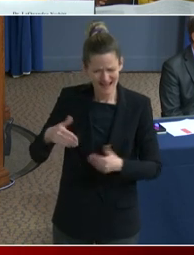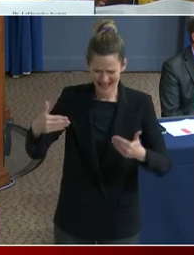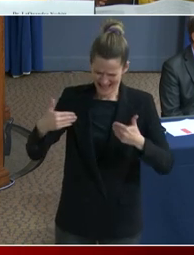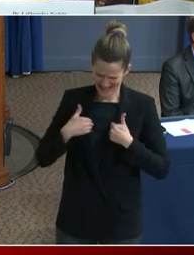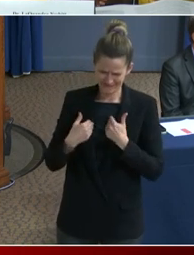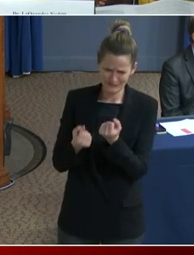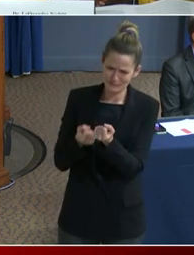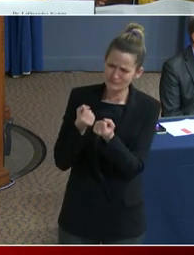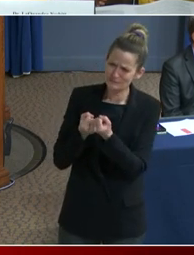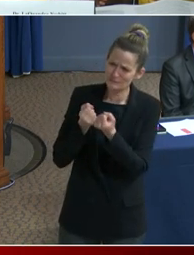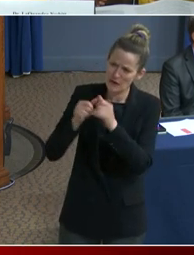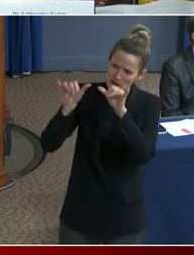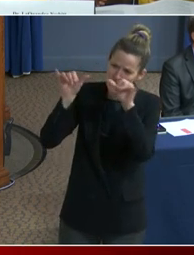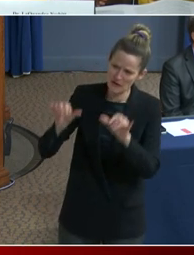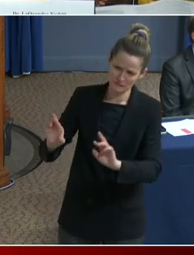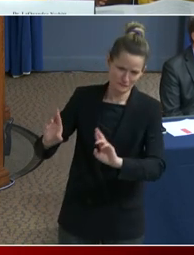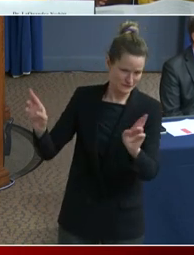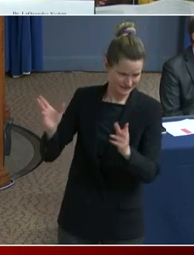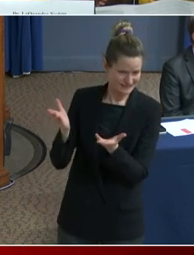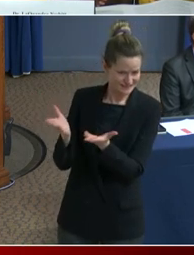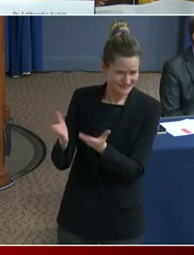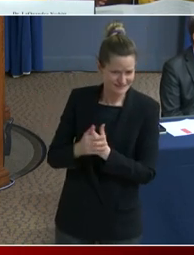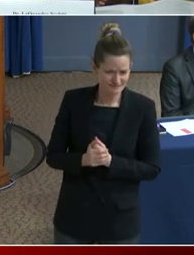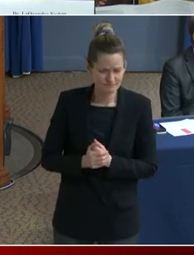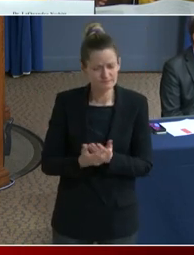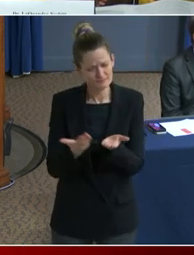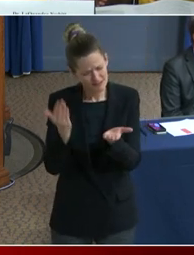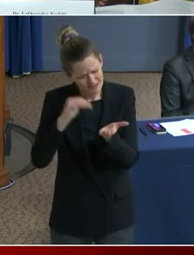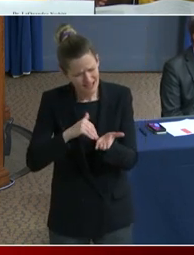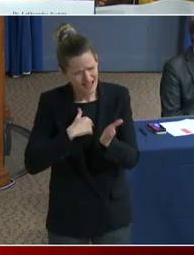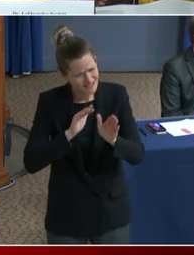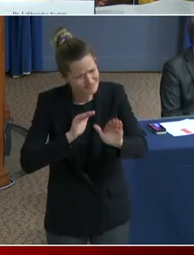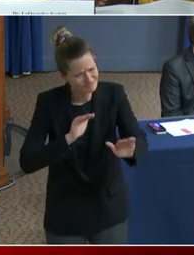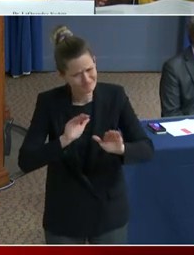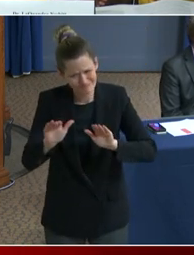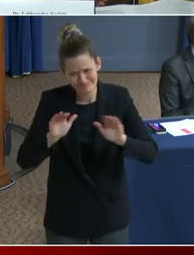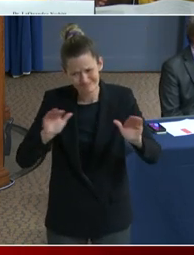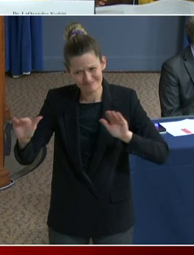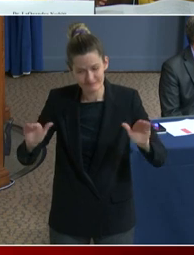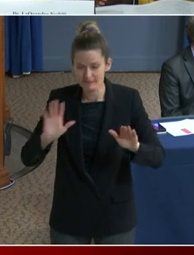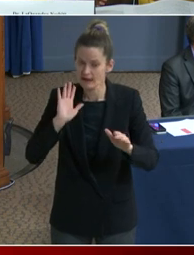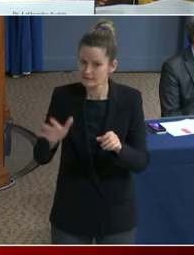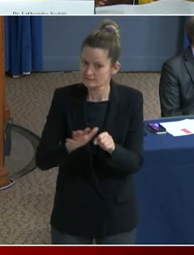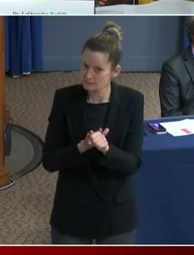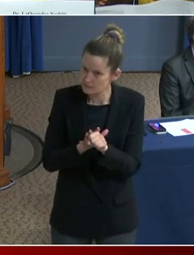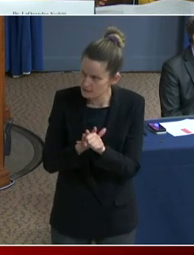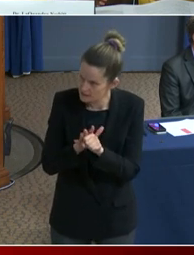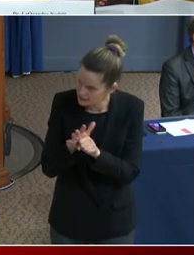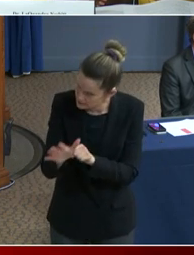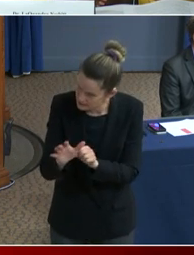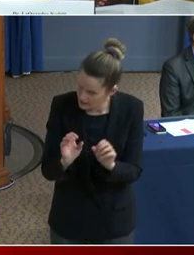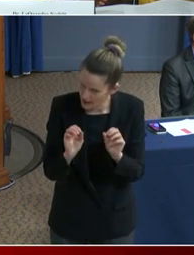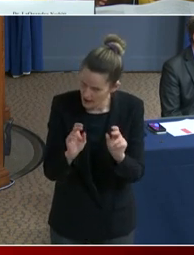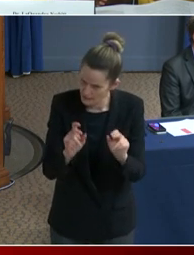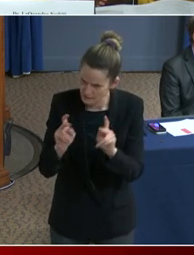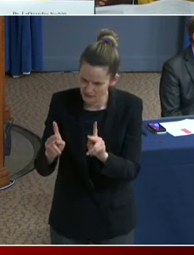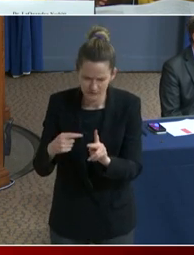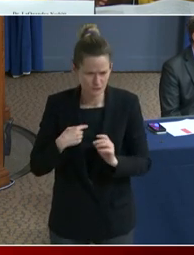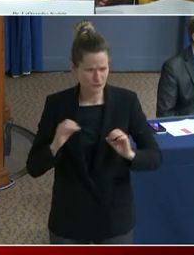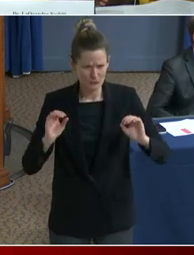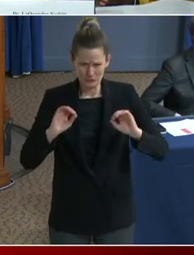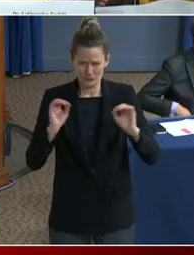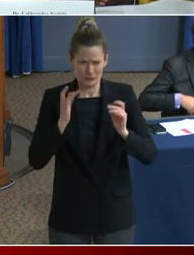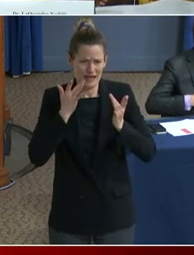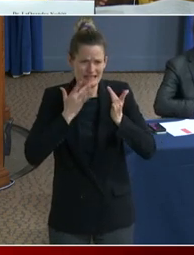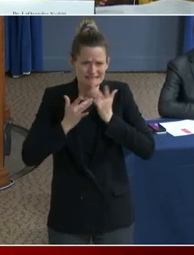Columbia. Again, I'll repeat, there is an ample supply of vaccine in the District of Columbia, and there are 4 ways that we